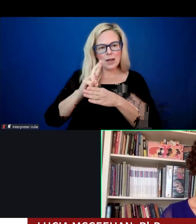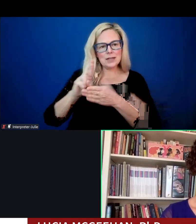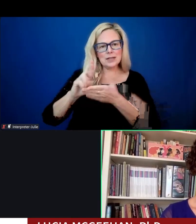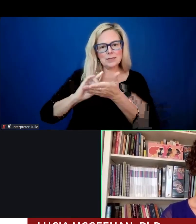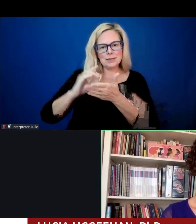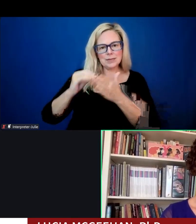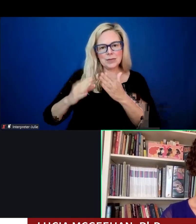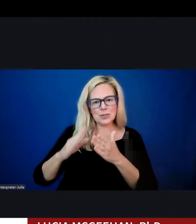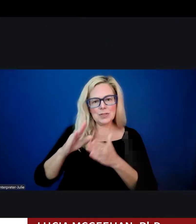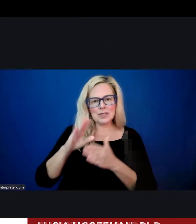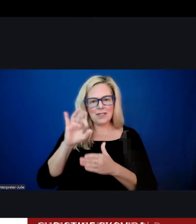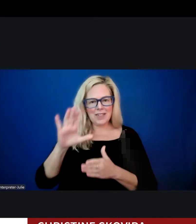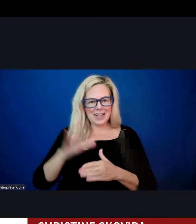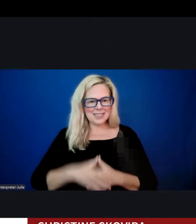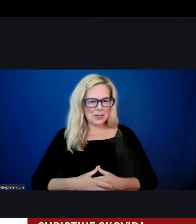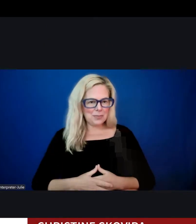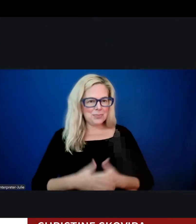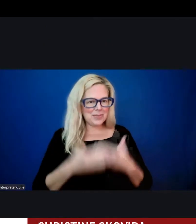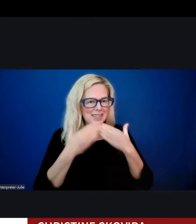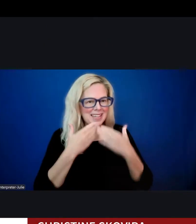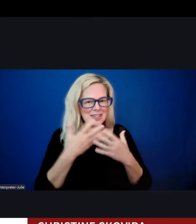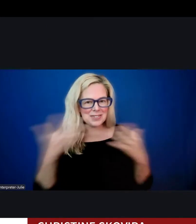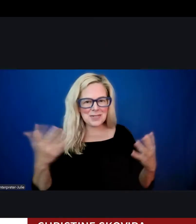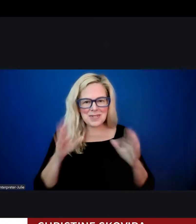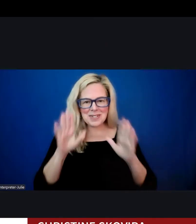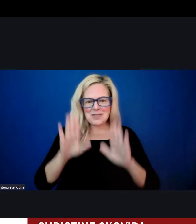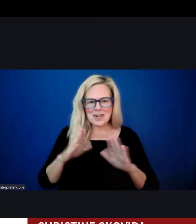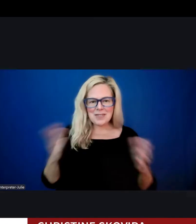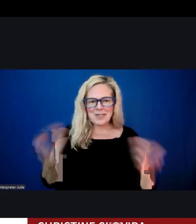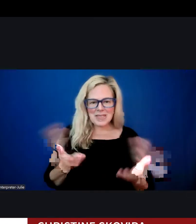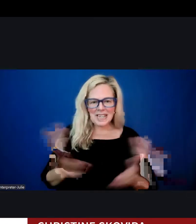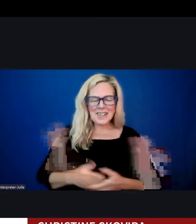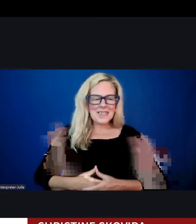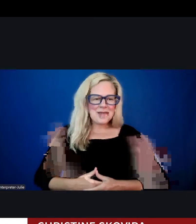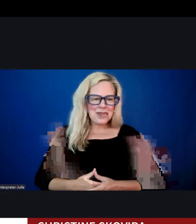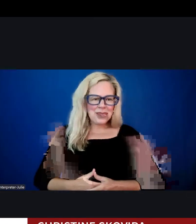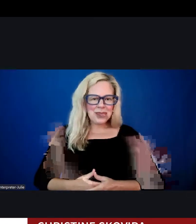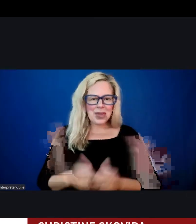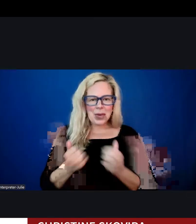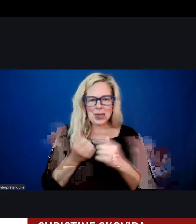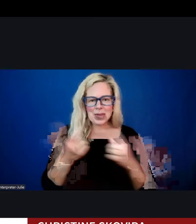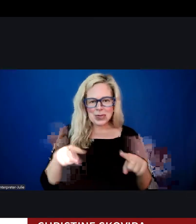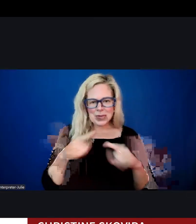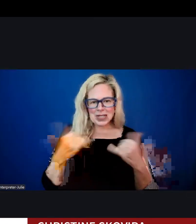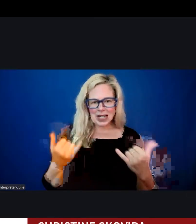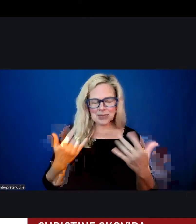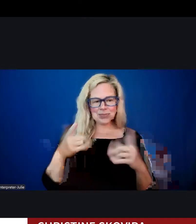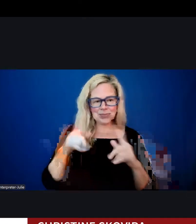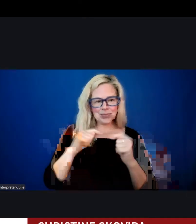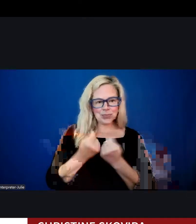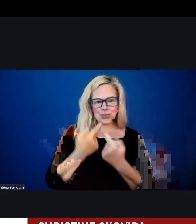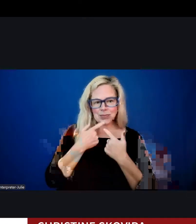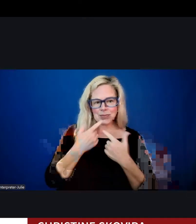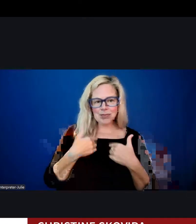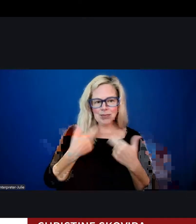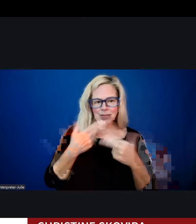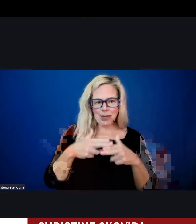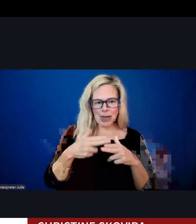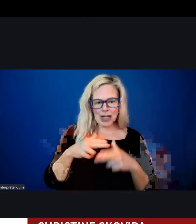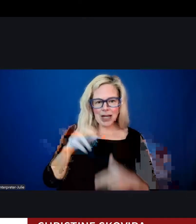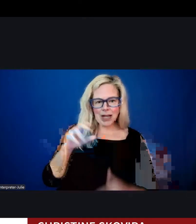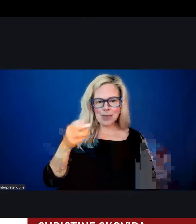Thank you so much, Dr. McGeehan. It's so wonderful to be here with you today. As the team shared, my name is Chris